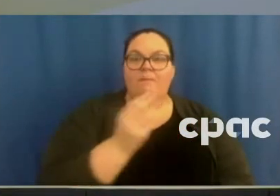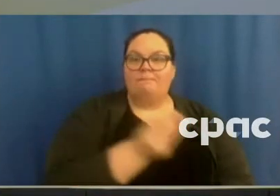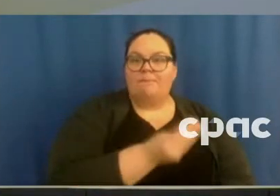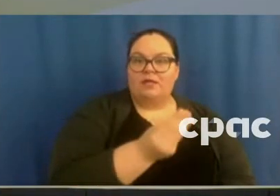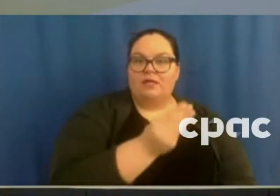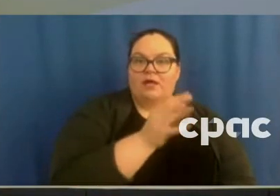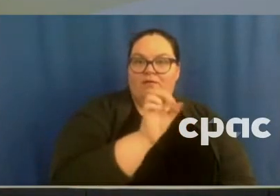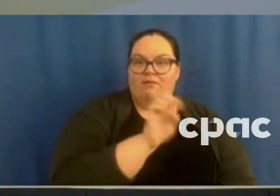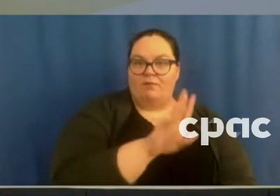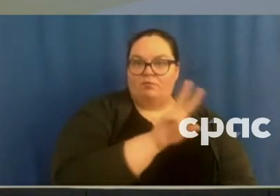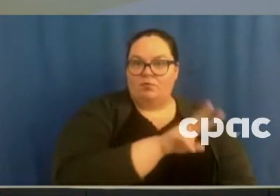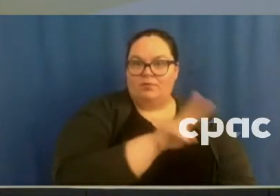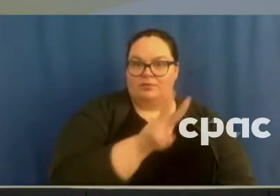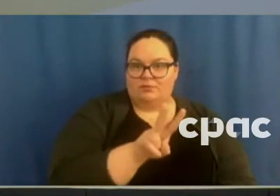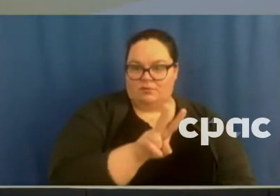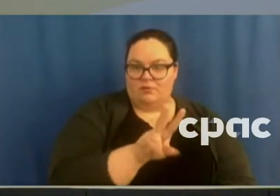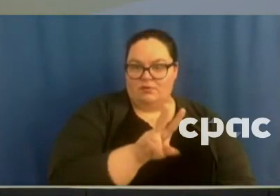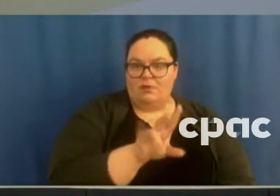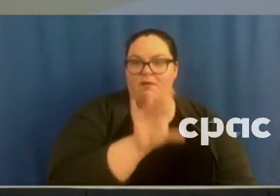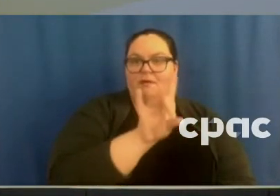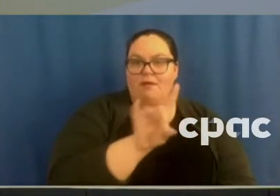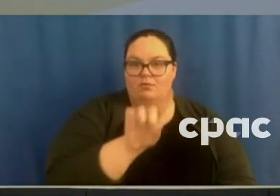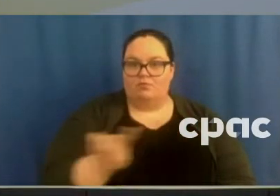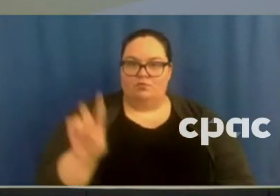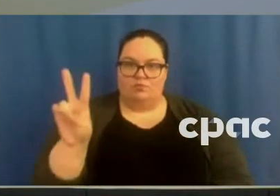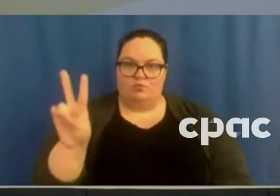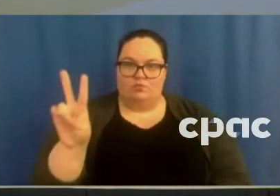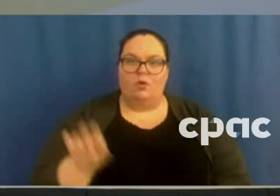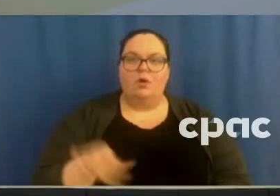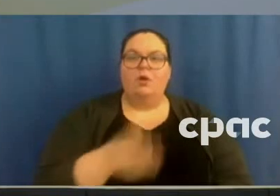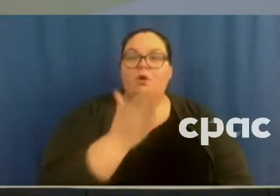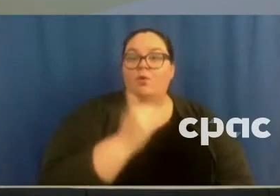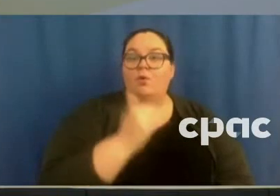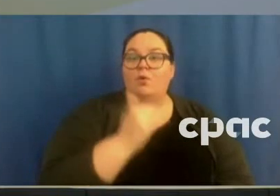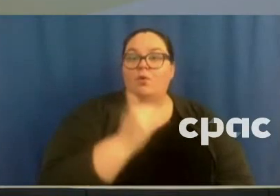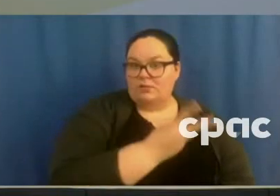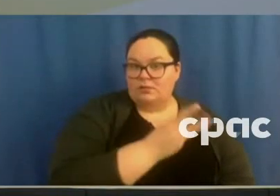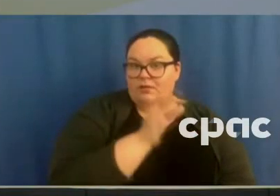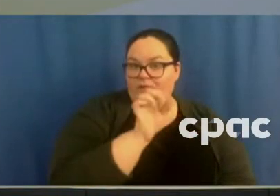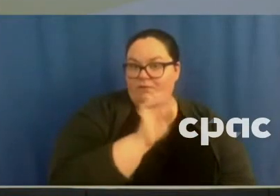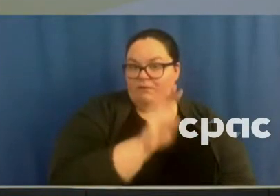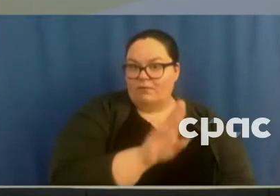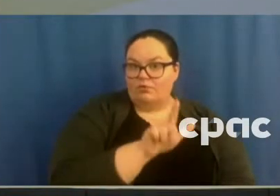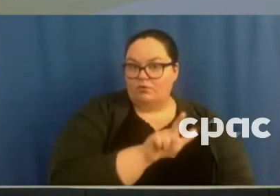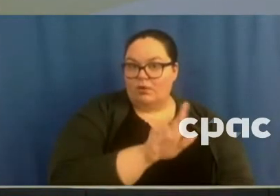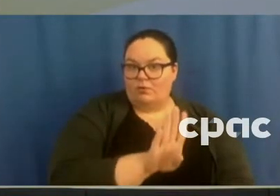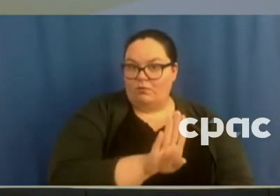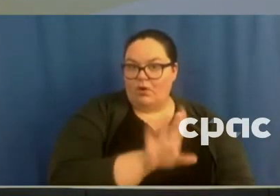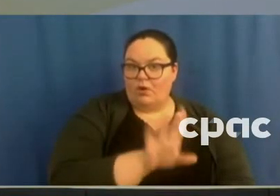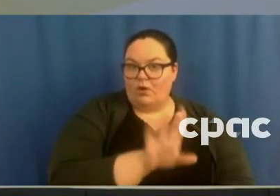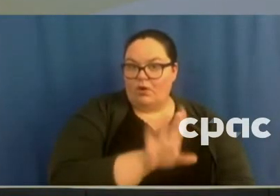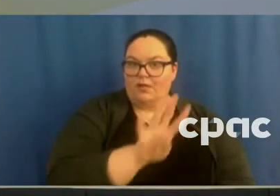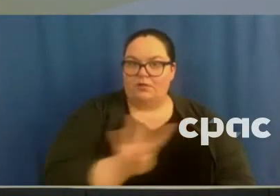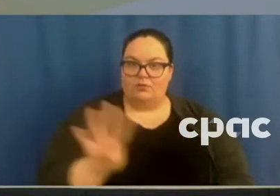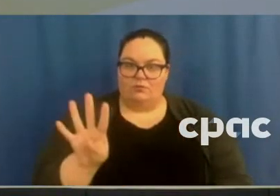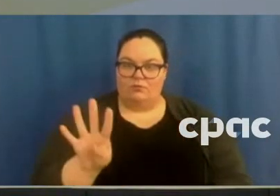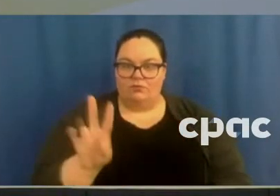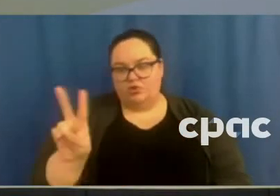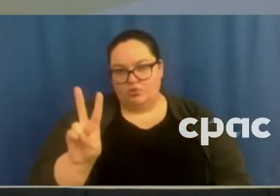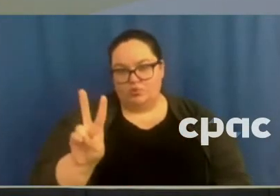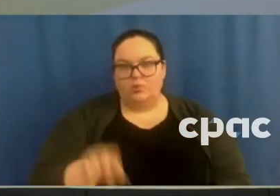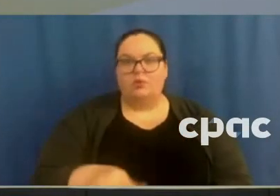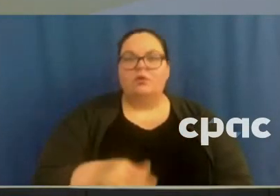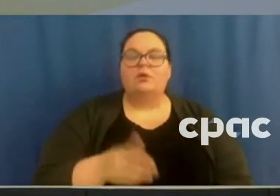February 22nd, between 8 a.m. and 2 p.m. Wednesday, February 24th, between 8 a.m. and 2 p.m.